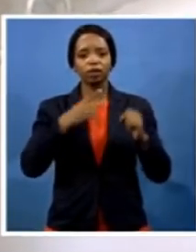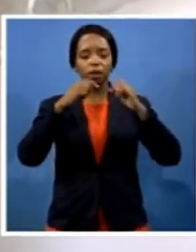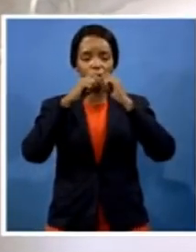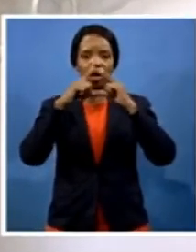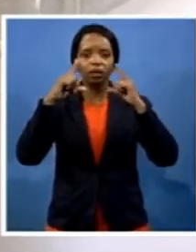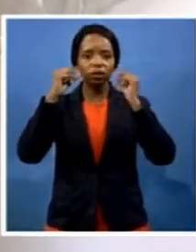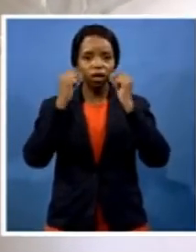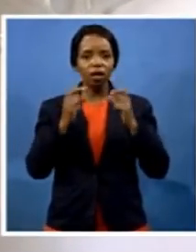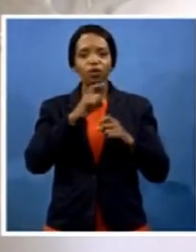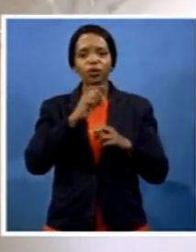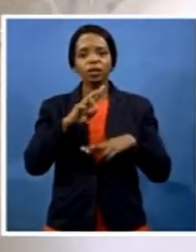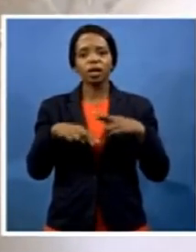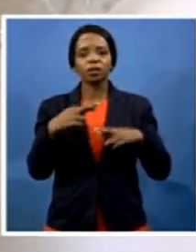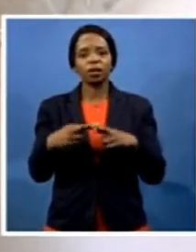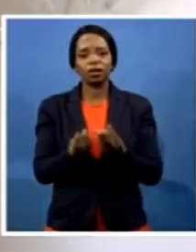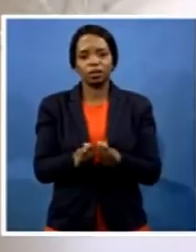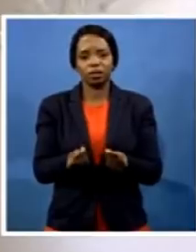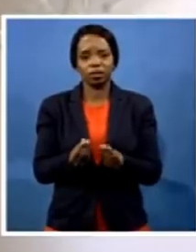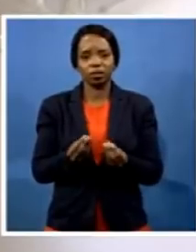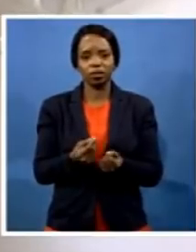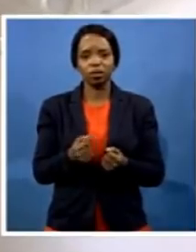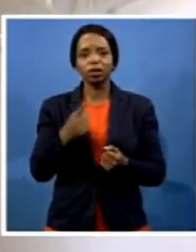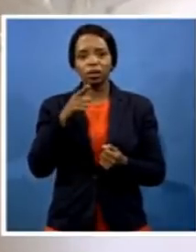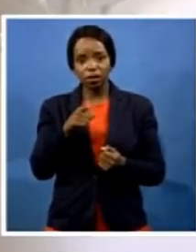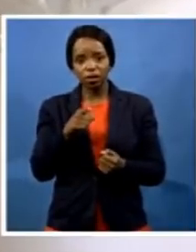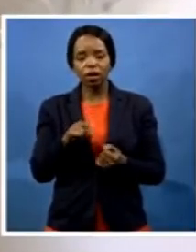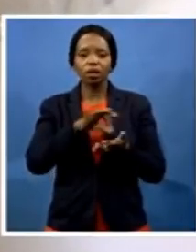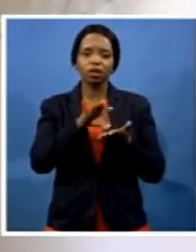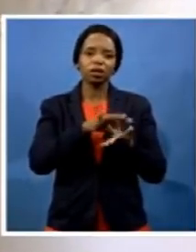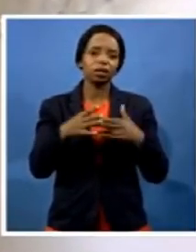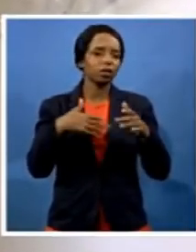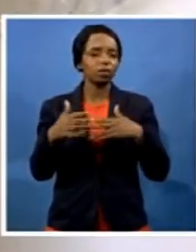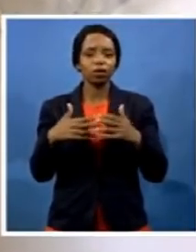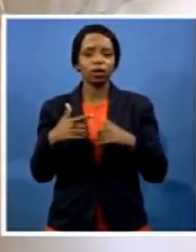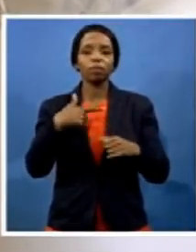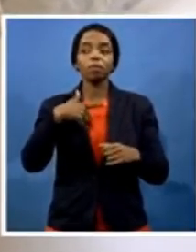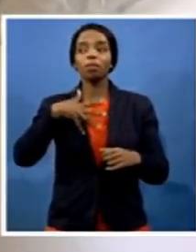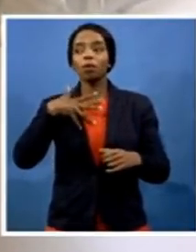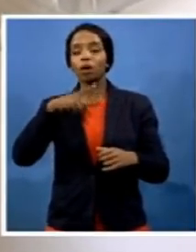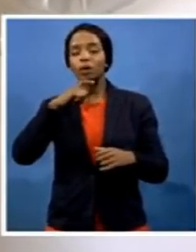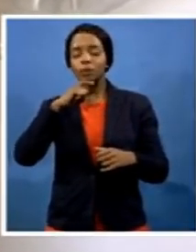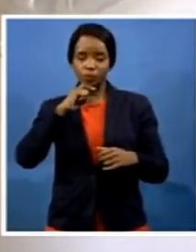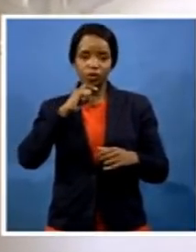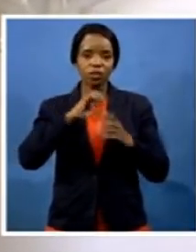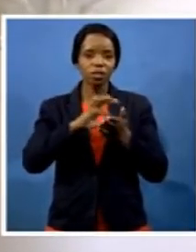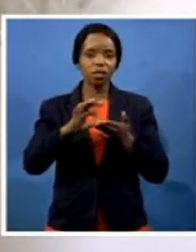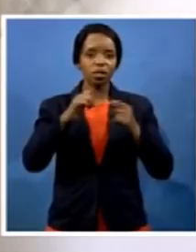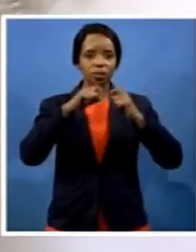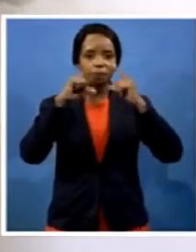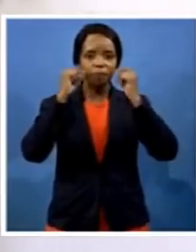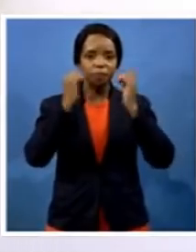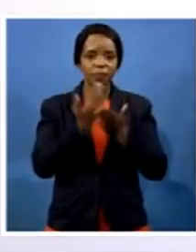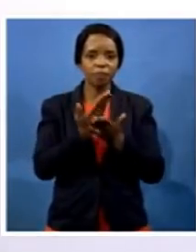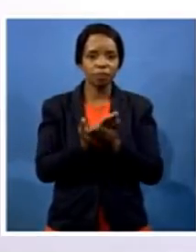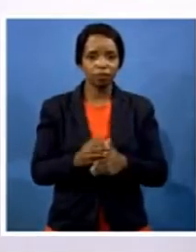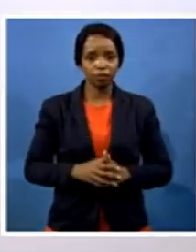and wash whenever that I'm going to be able to use it. All right, now just demonstrate to us. I see lots of plastic here, so talk to